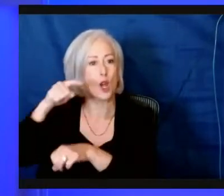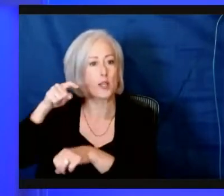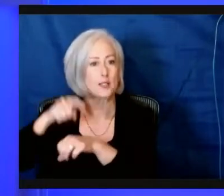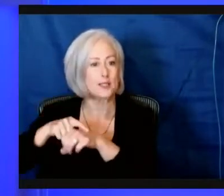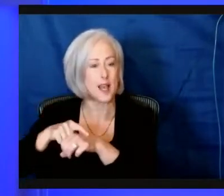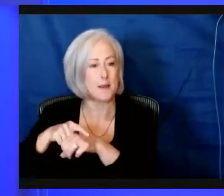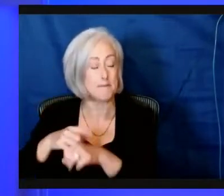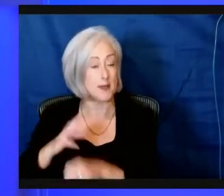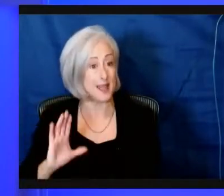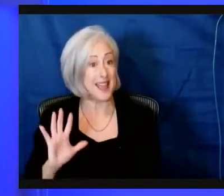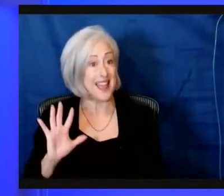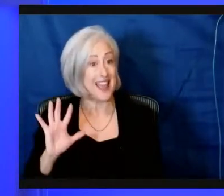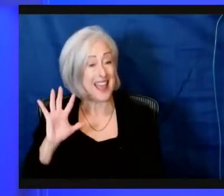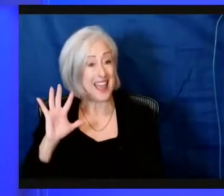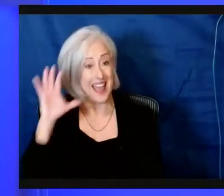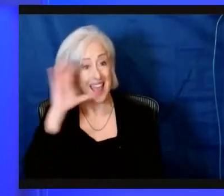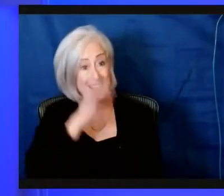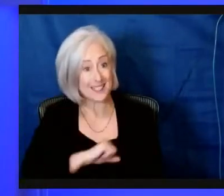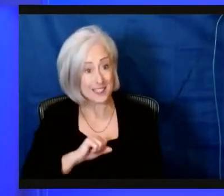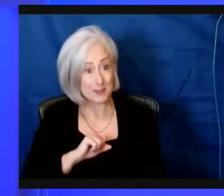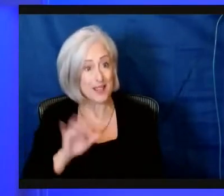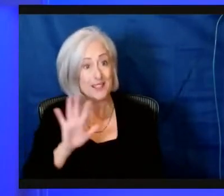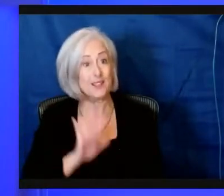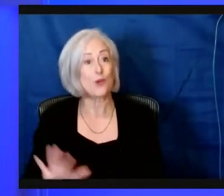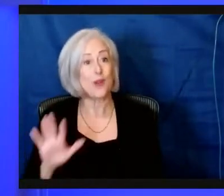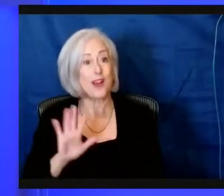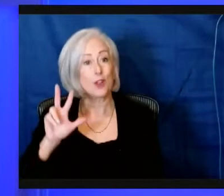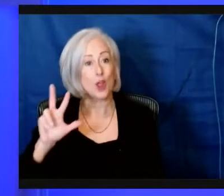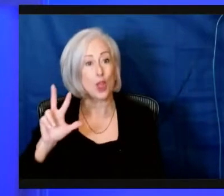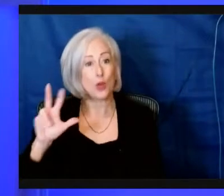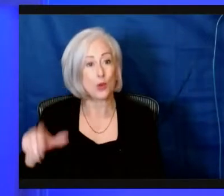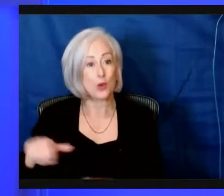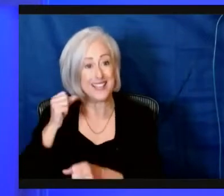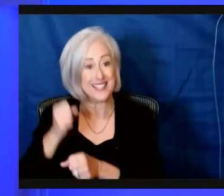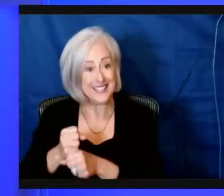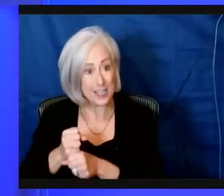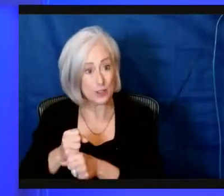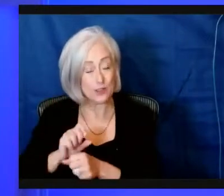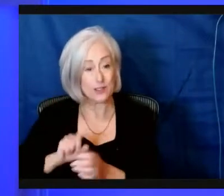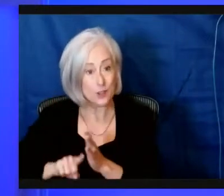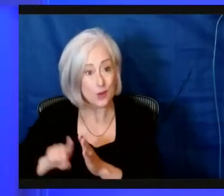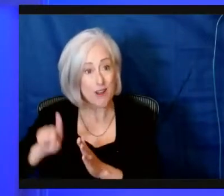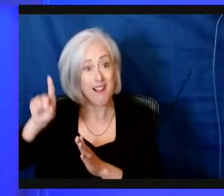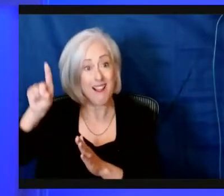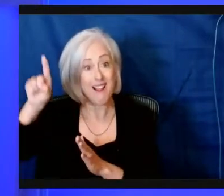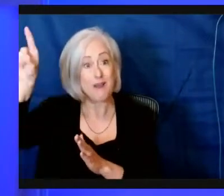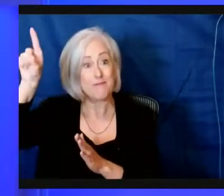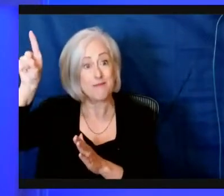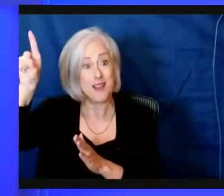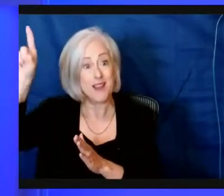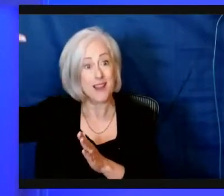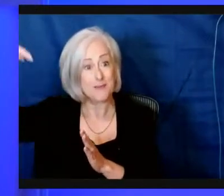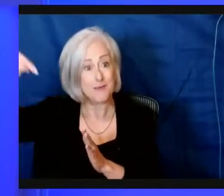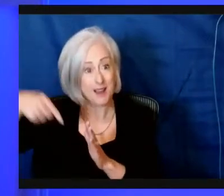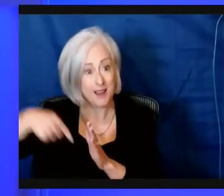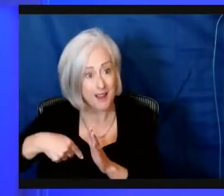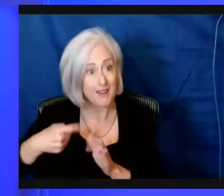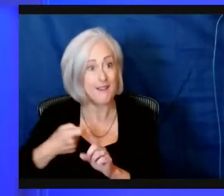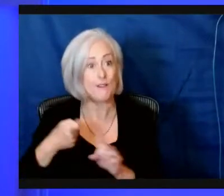go to Mars and come back, which is a large and long exposure to GCR.